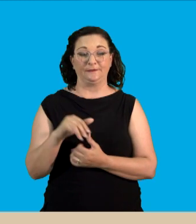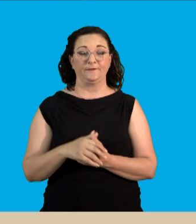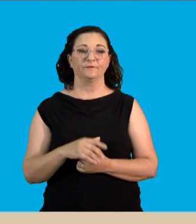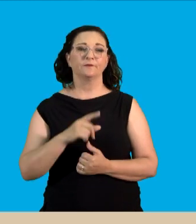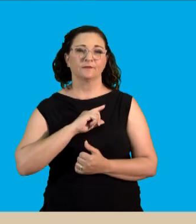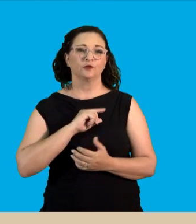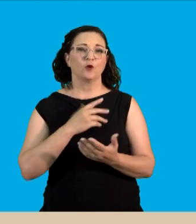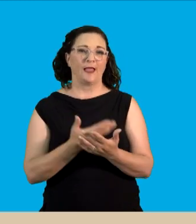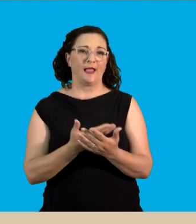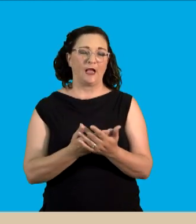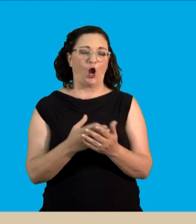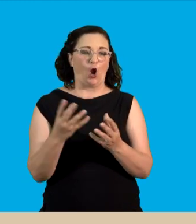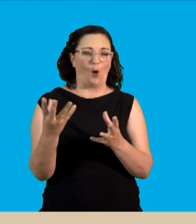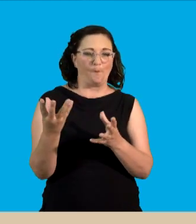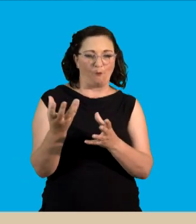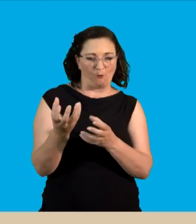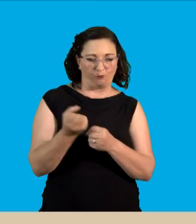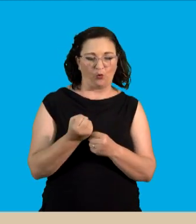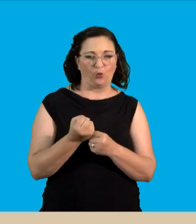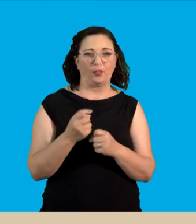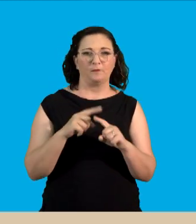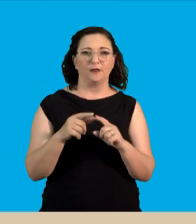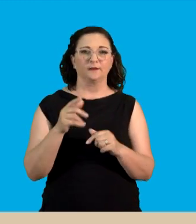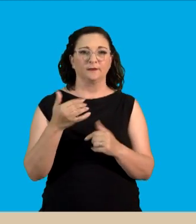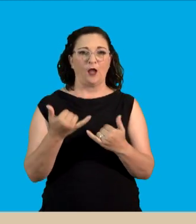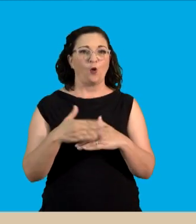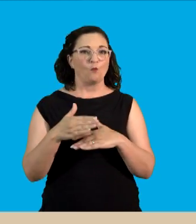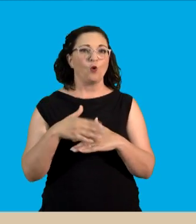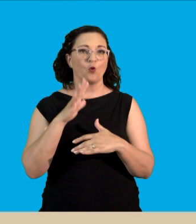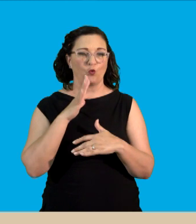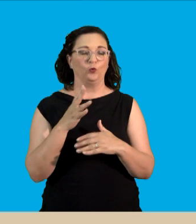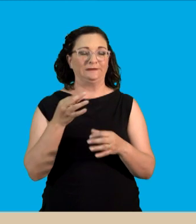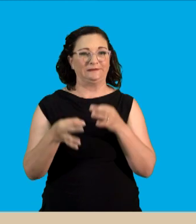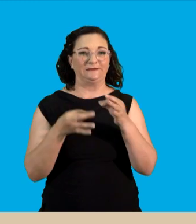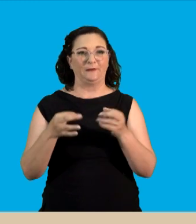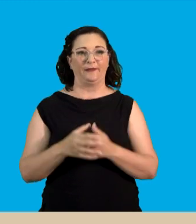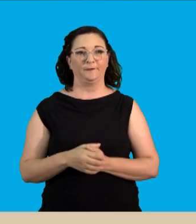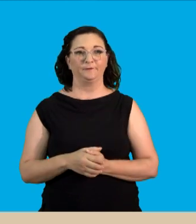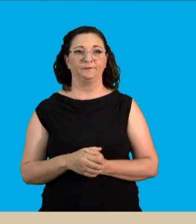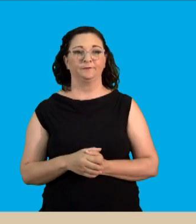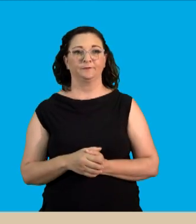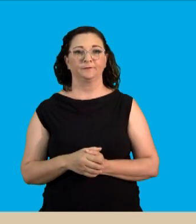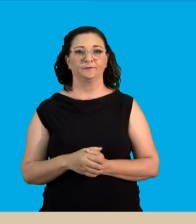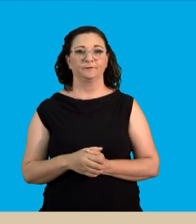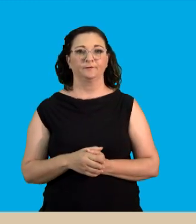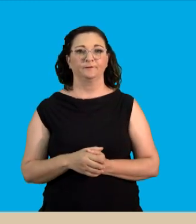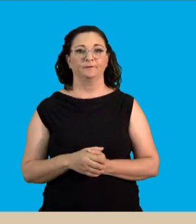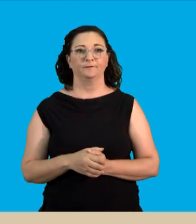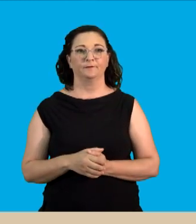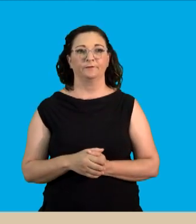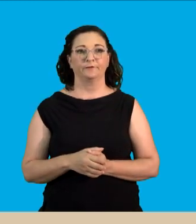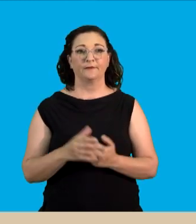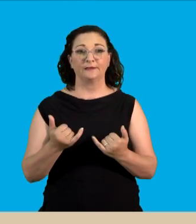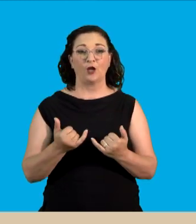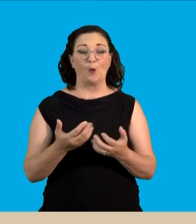two objects against each other or within each other. We will explain it just now on this slide. The